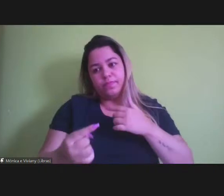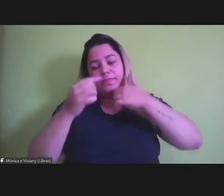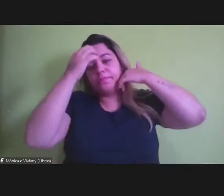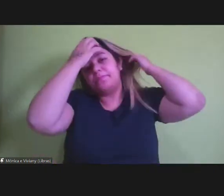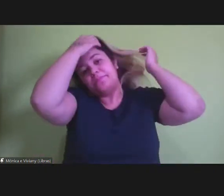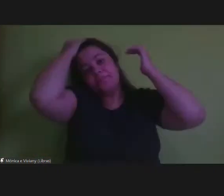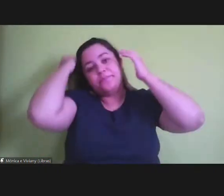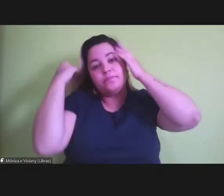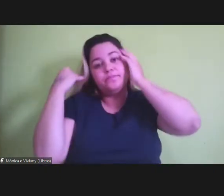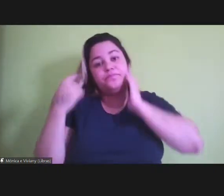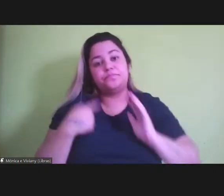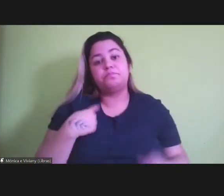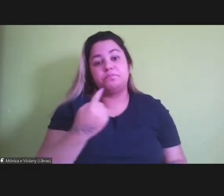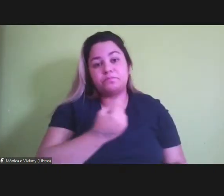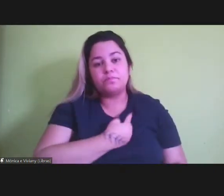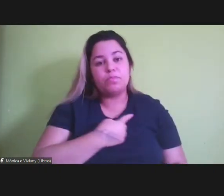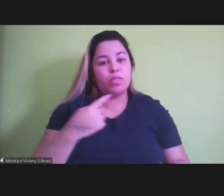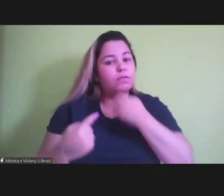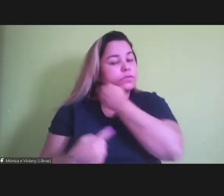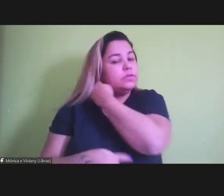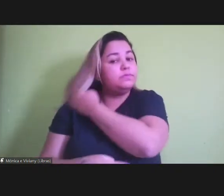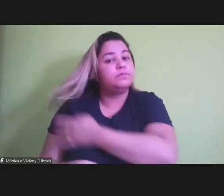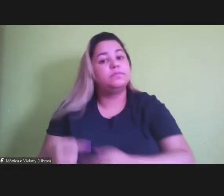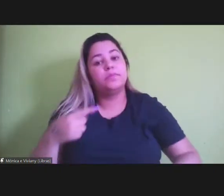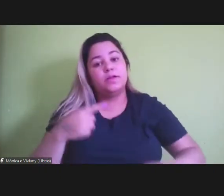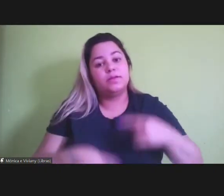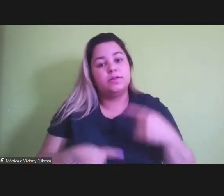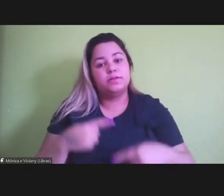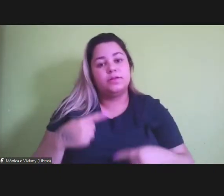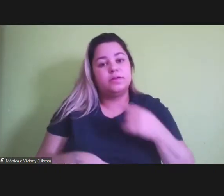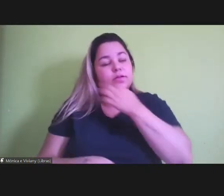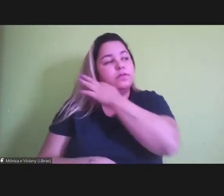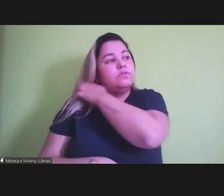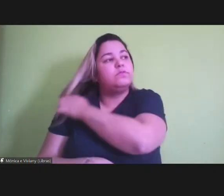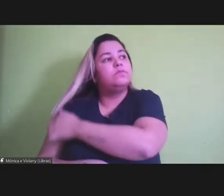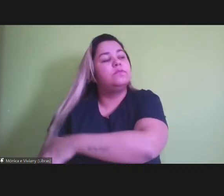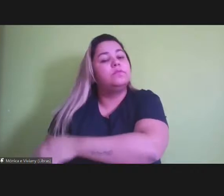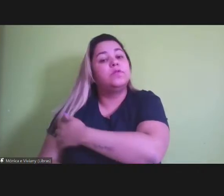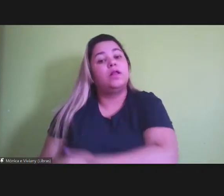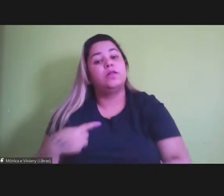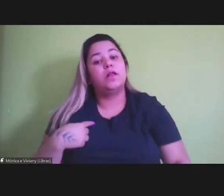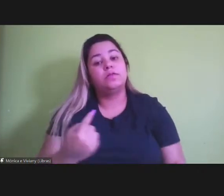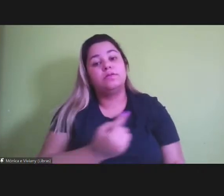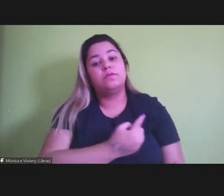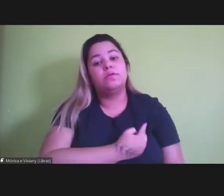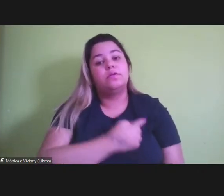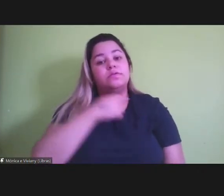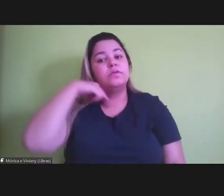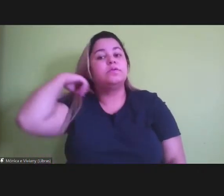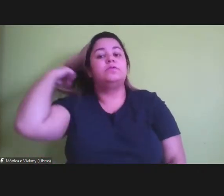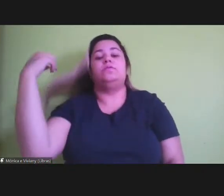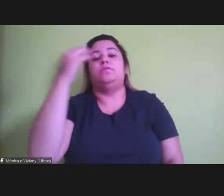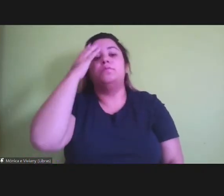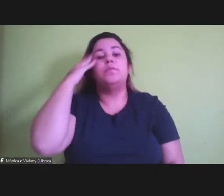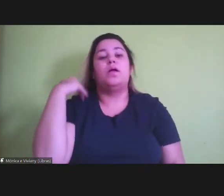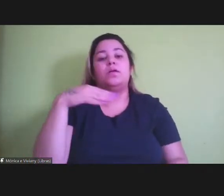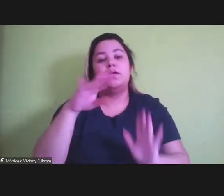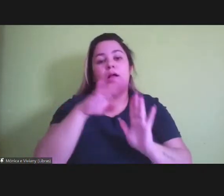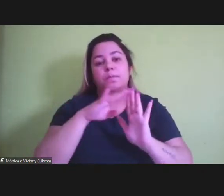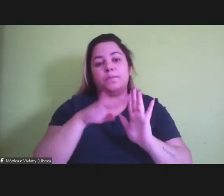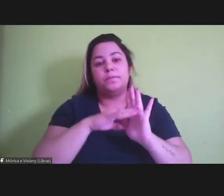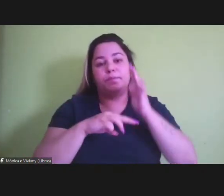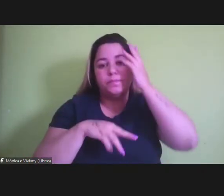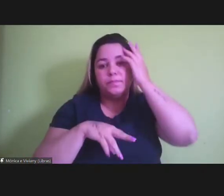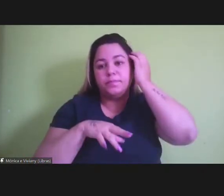a little bit from what we were hoping, what we are debating and putting in our norms.